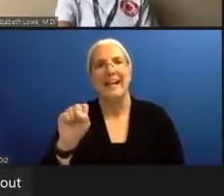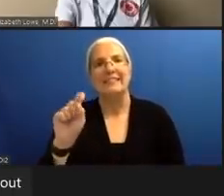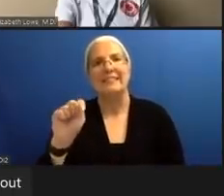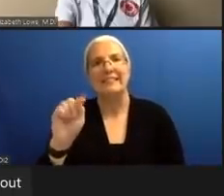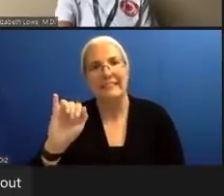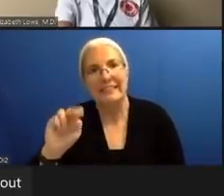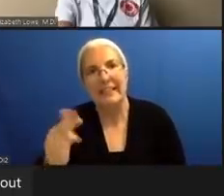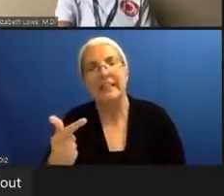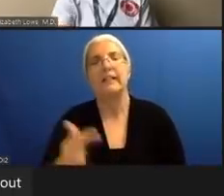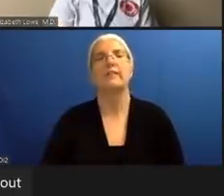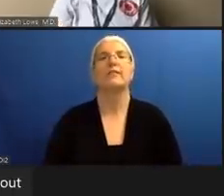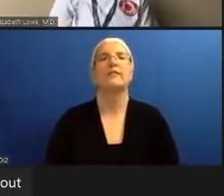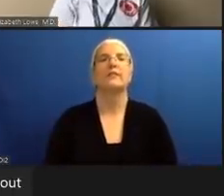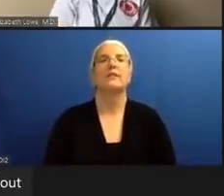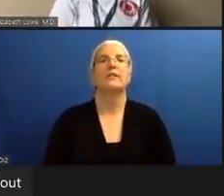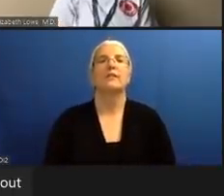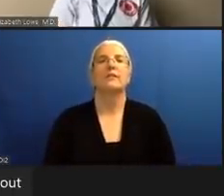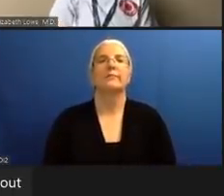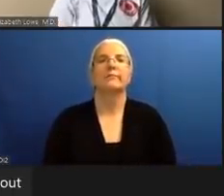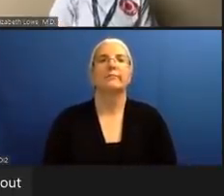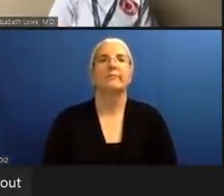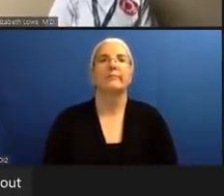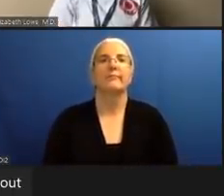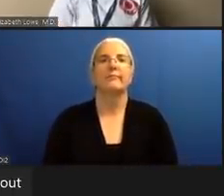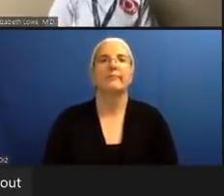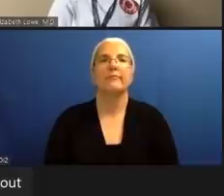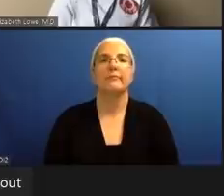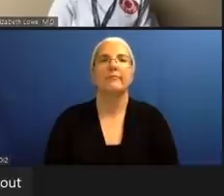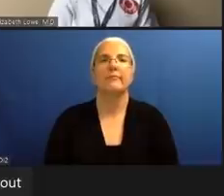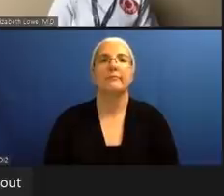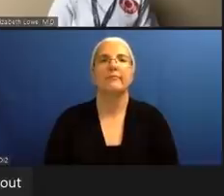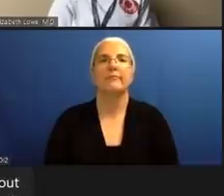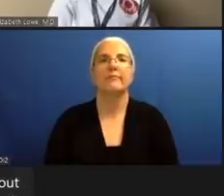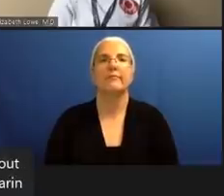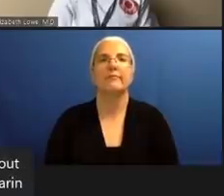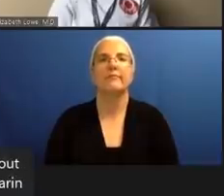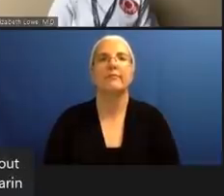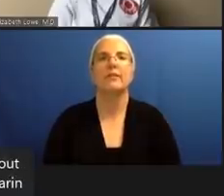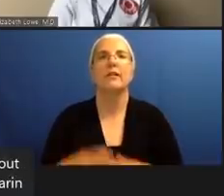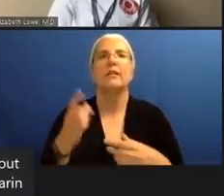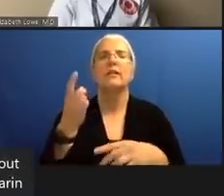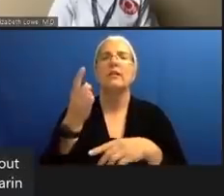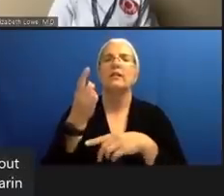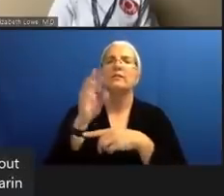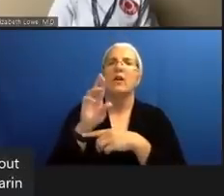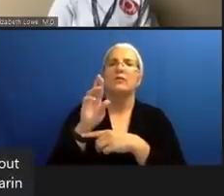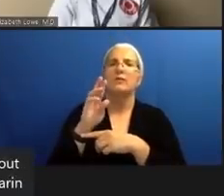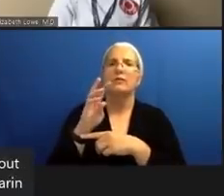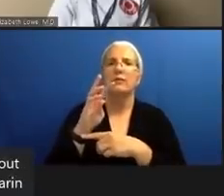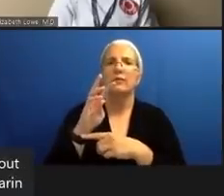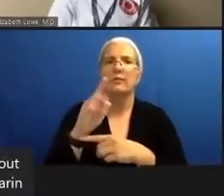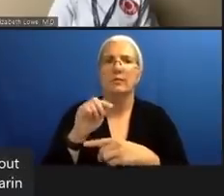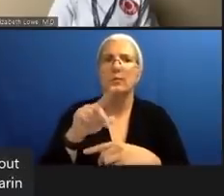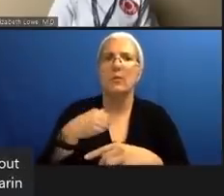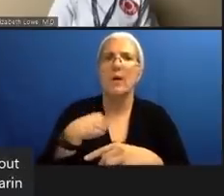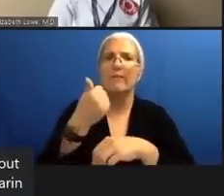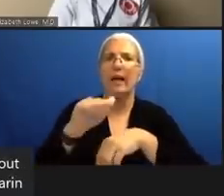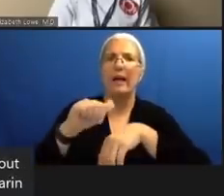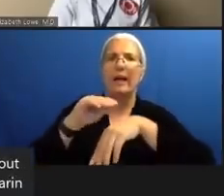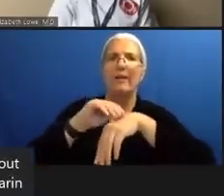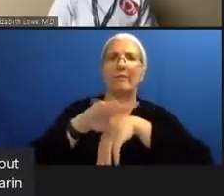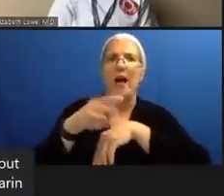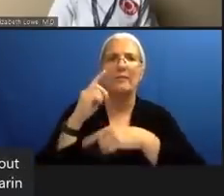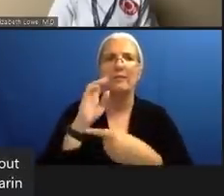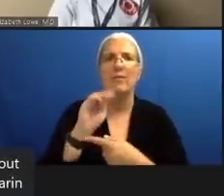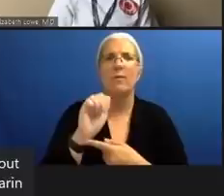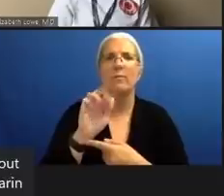Dr. Willis, previously advised Marin County that we should prepare for a surge in COVID hospitalizations